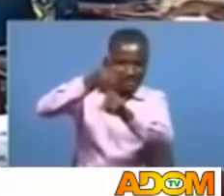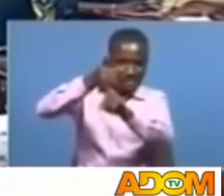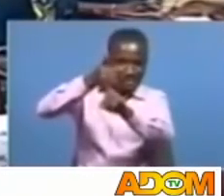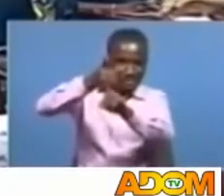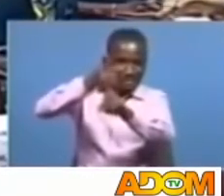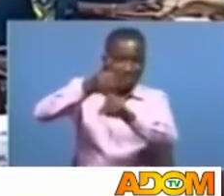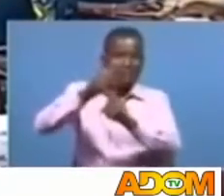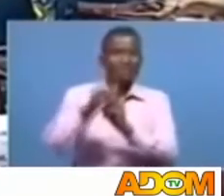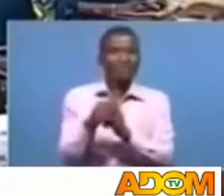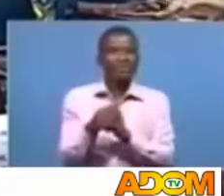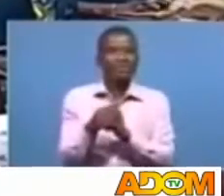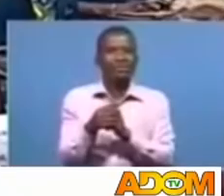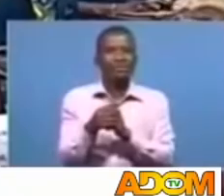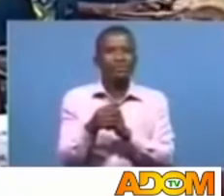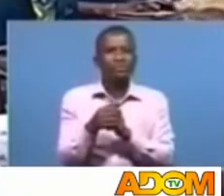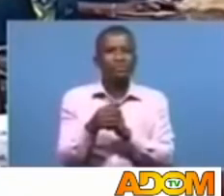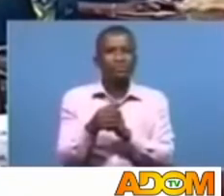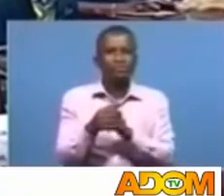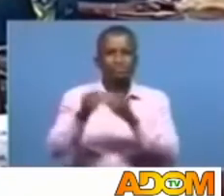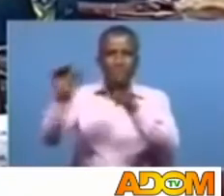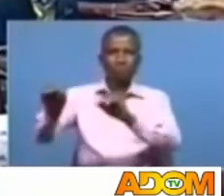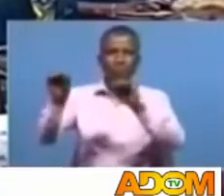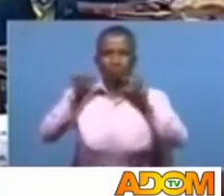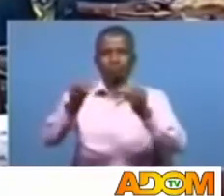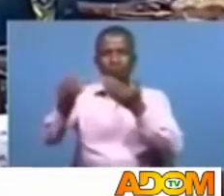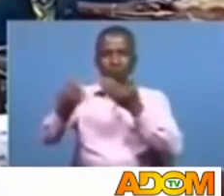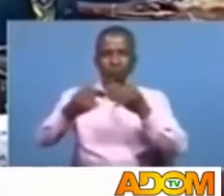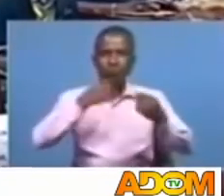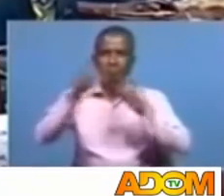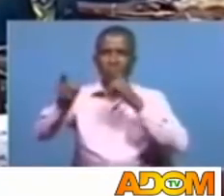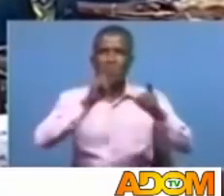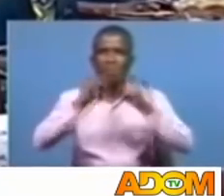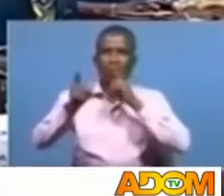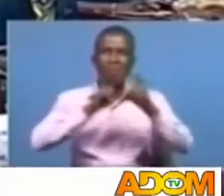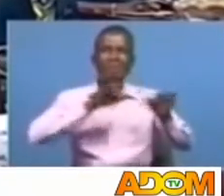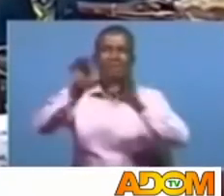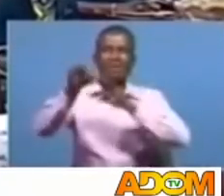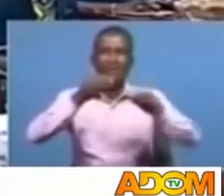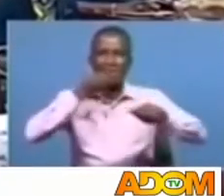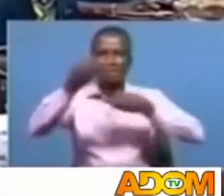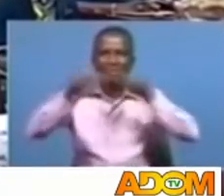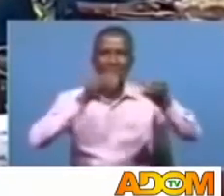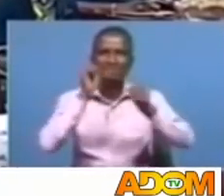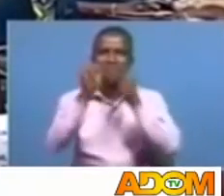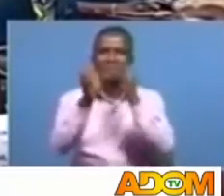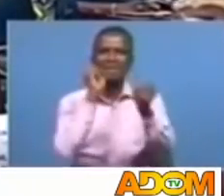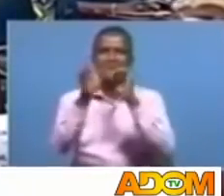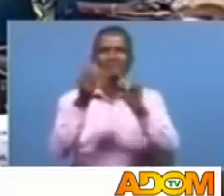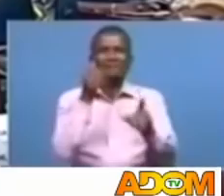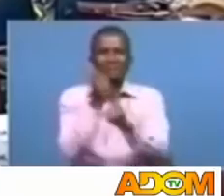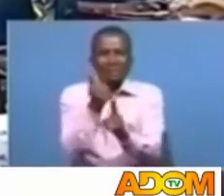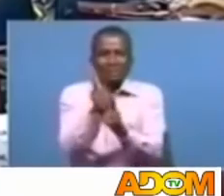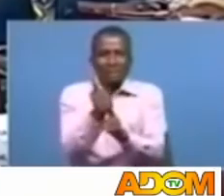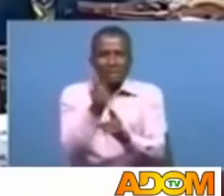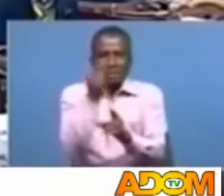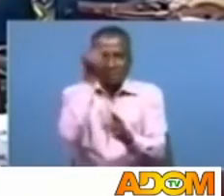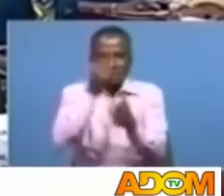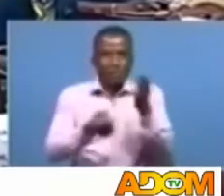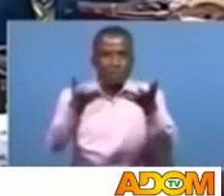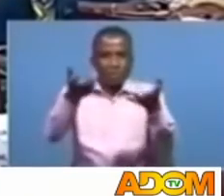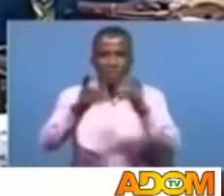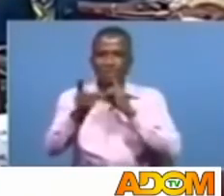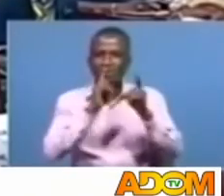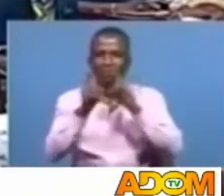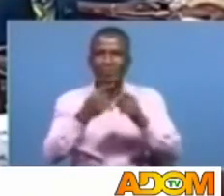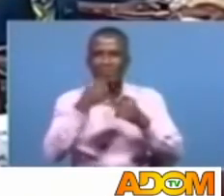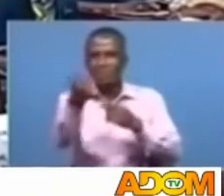herself, put forward whatever claim she seeks to make to immunity. And my lord, I believe that